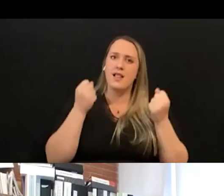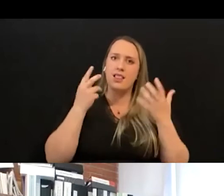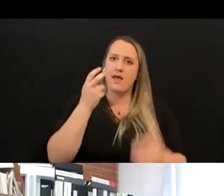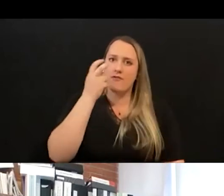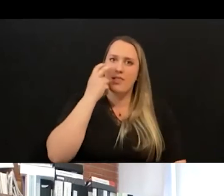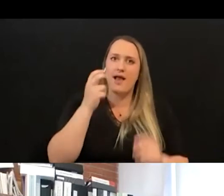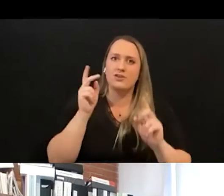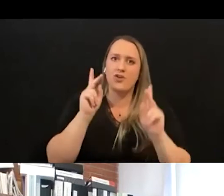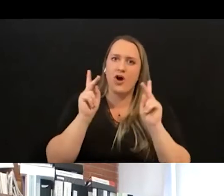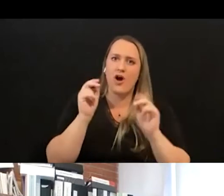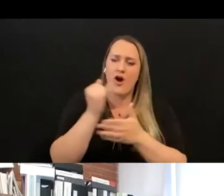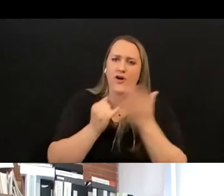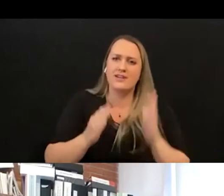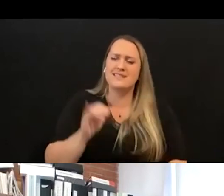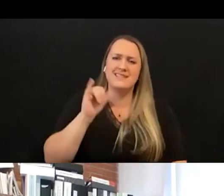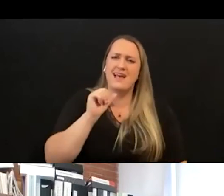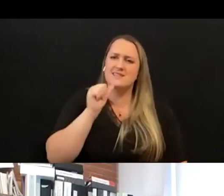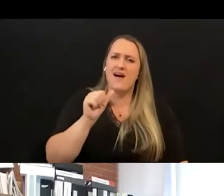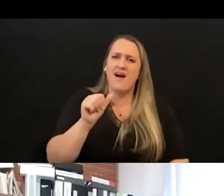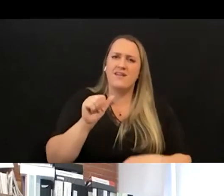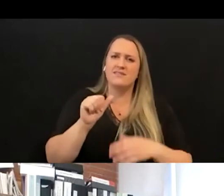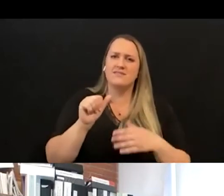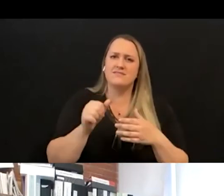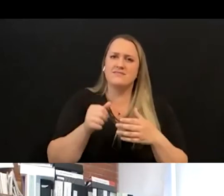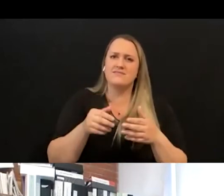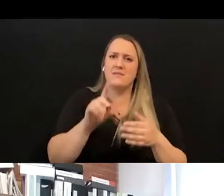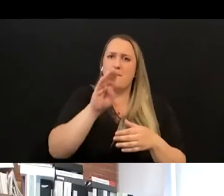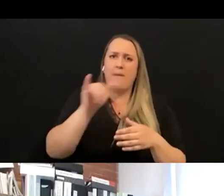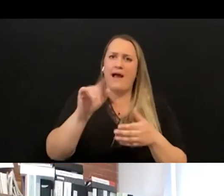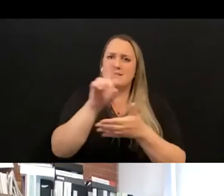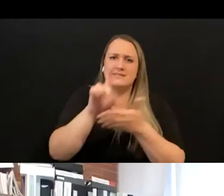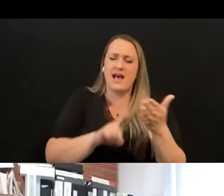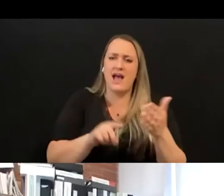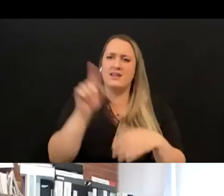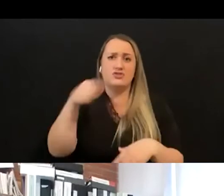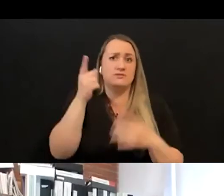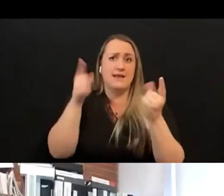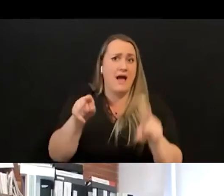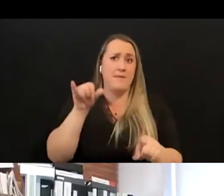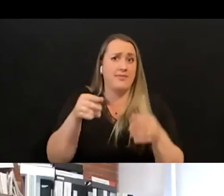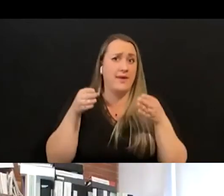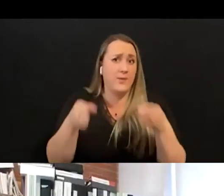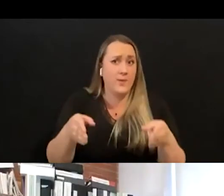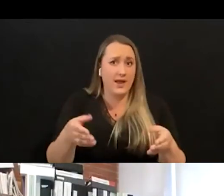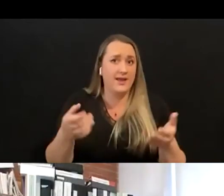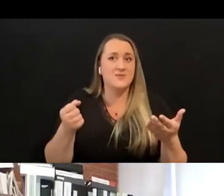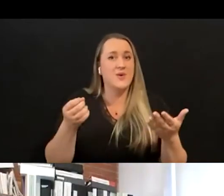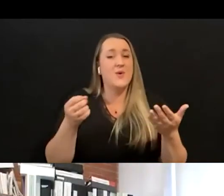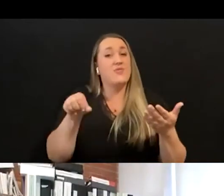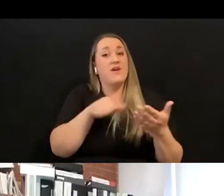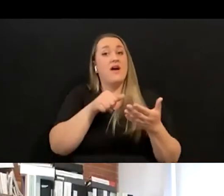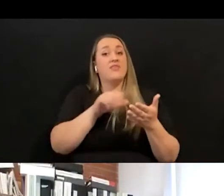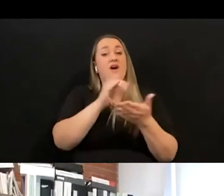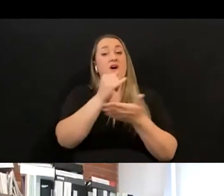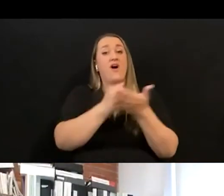and that wasn't really by design. It was more, it just kind of unfolded in that way. So the Art Center has a